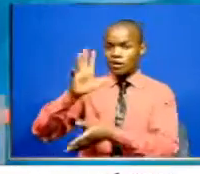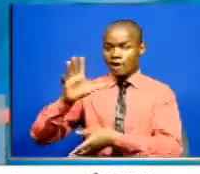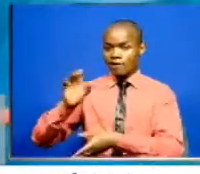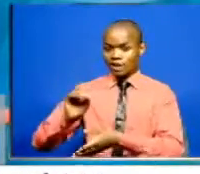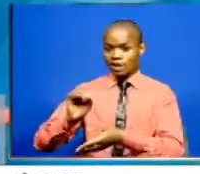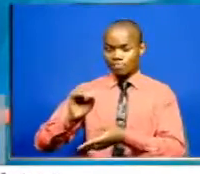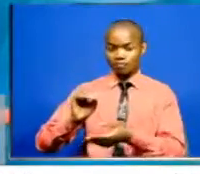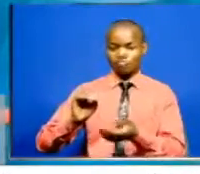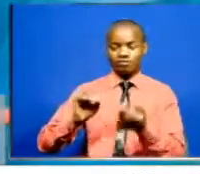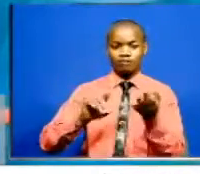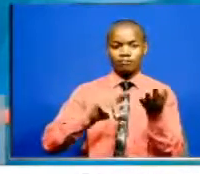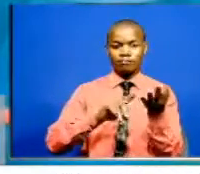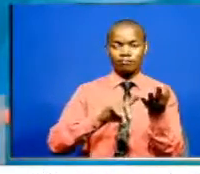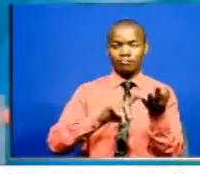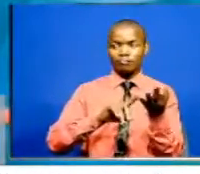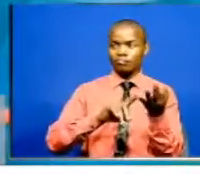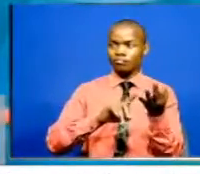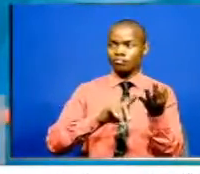have